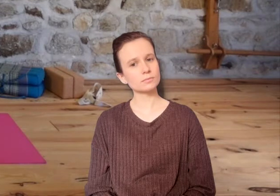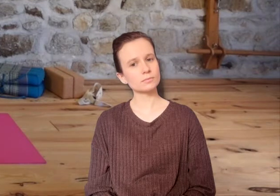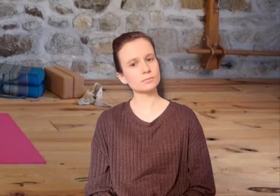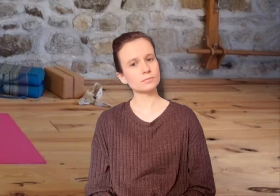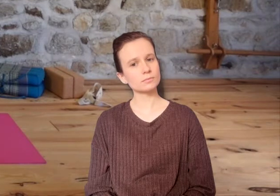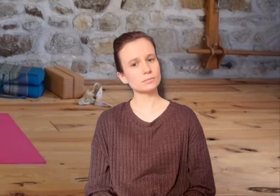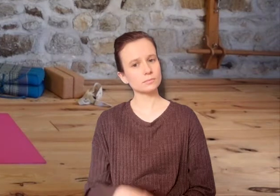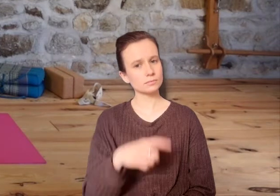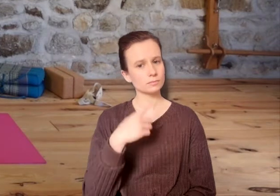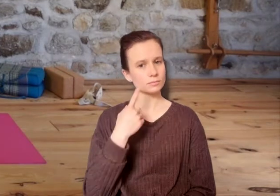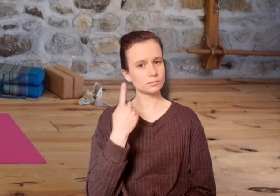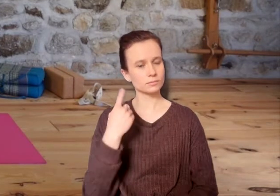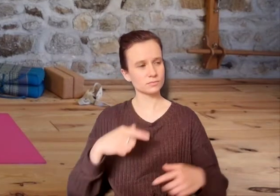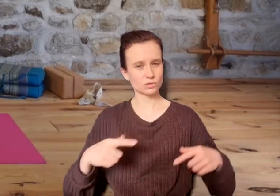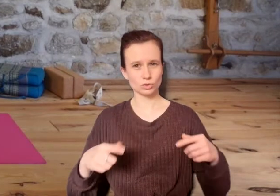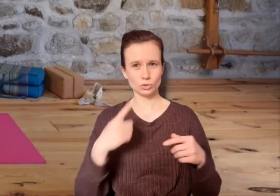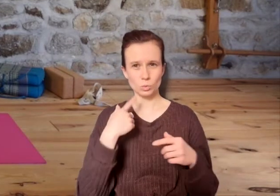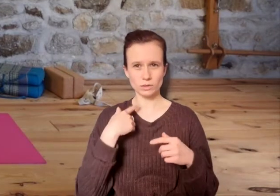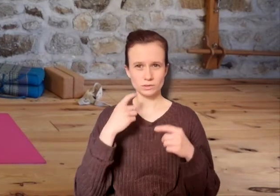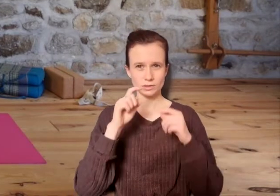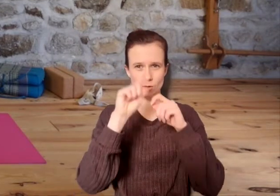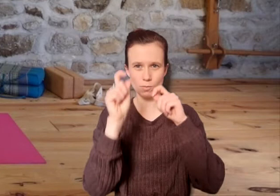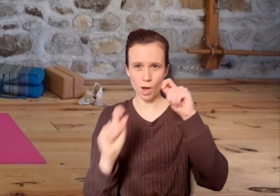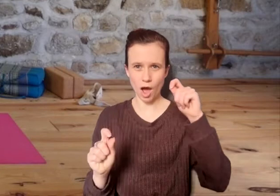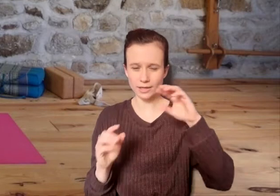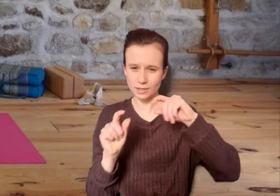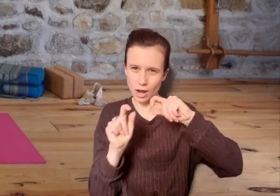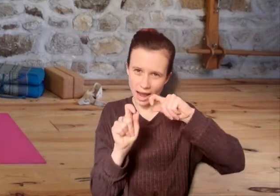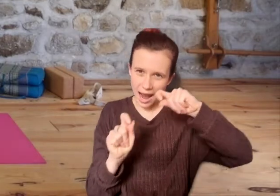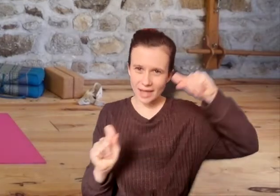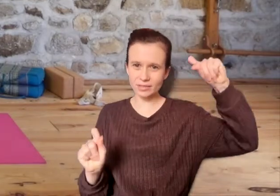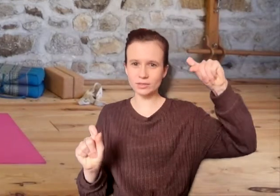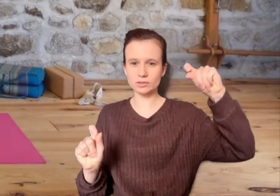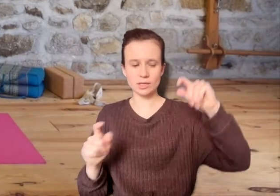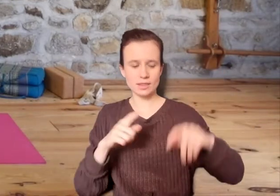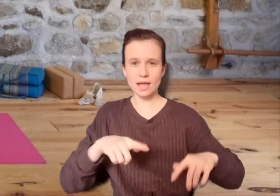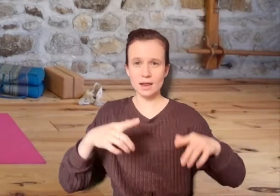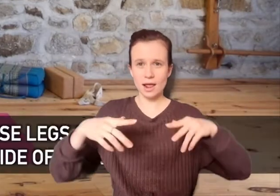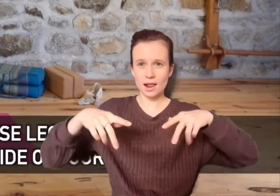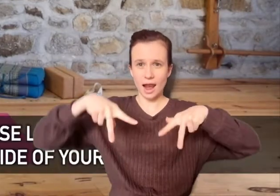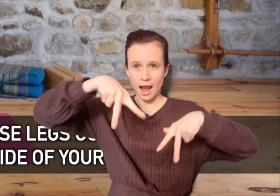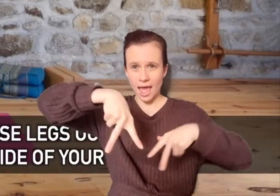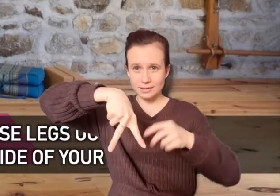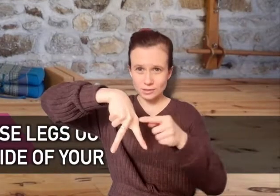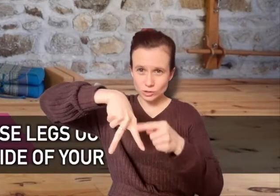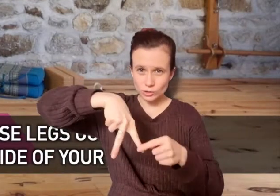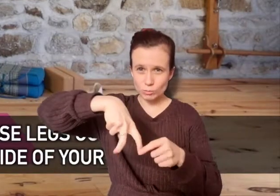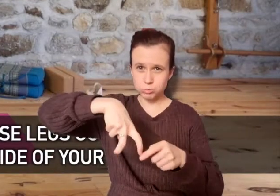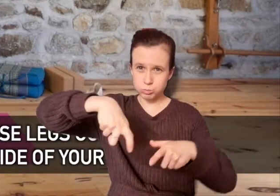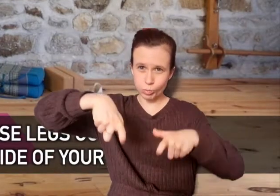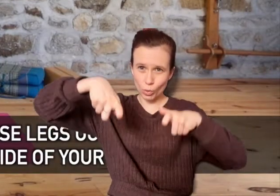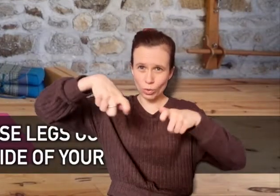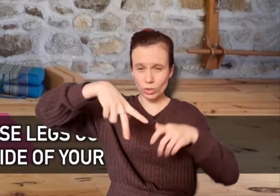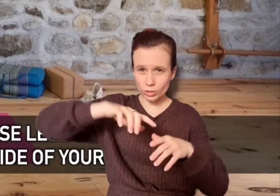spine. Draw the backs of the legs toward the floor to help draw you back up to a standing position. Nice and gentle. You're